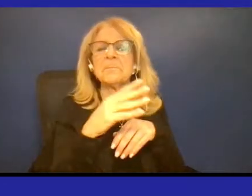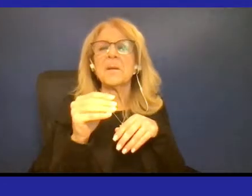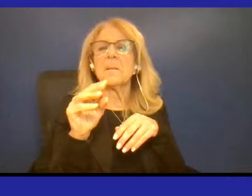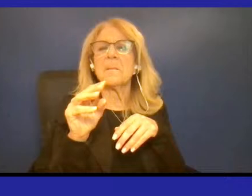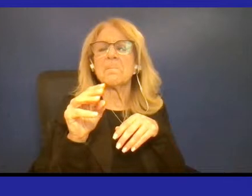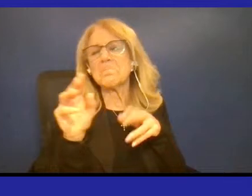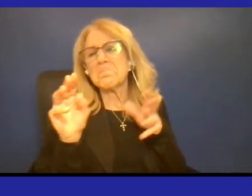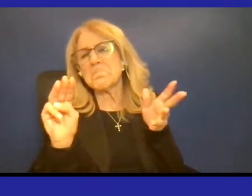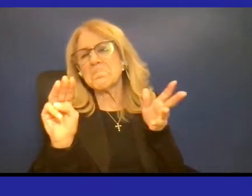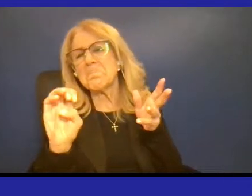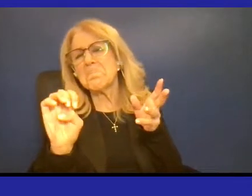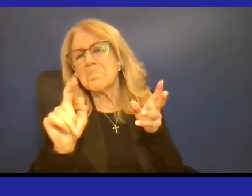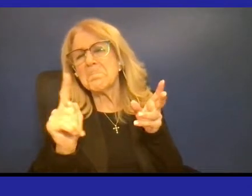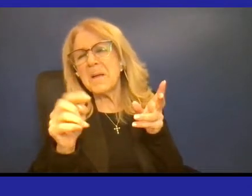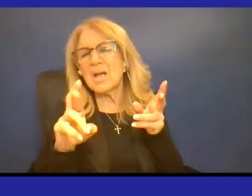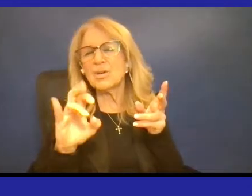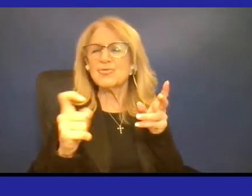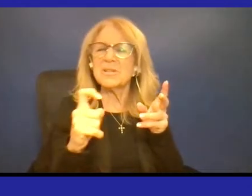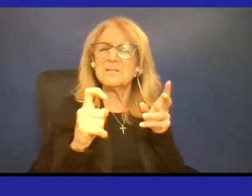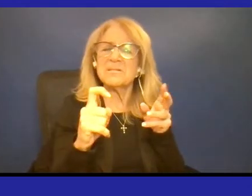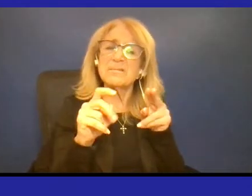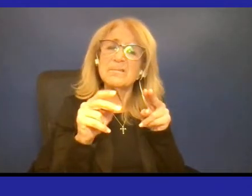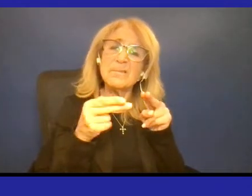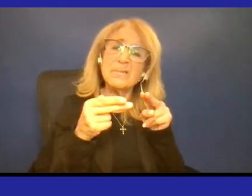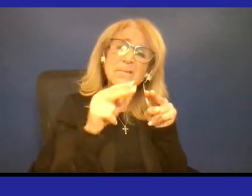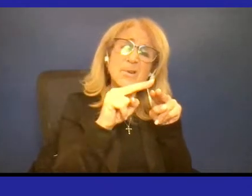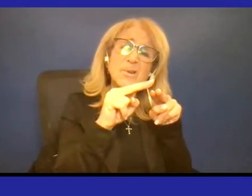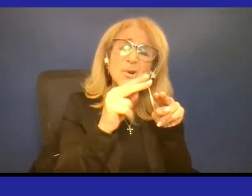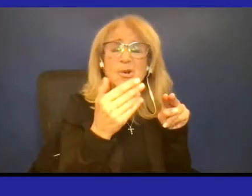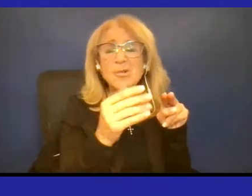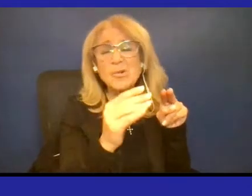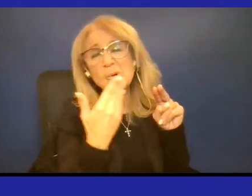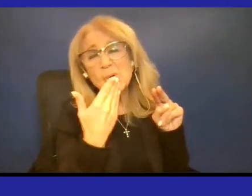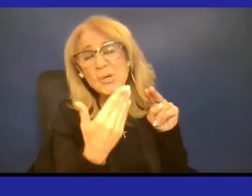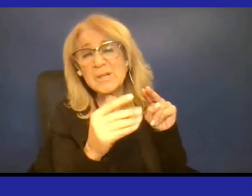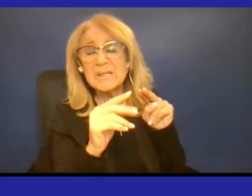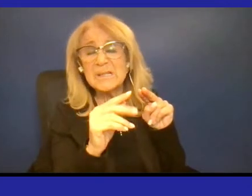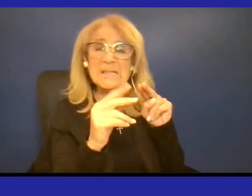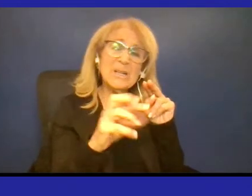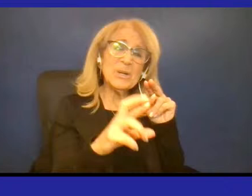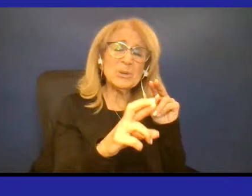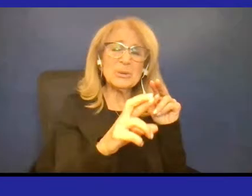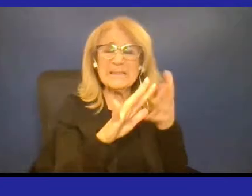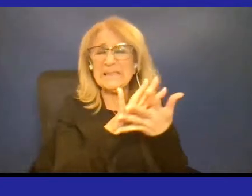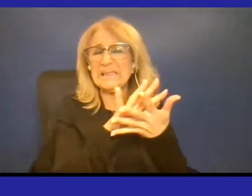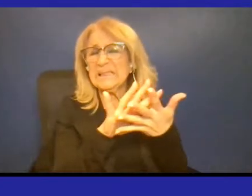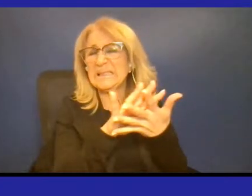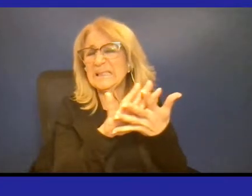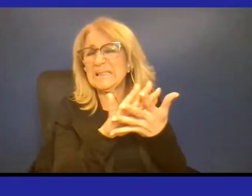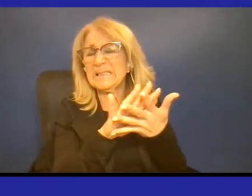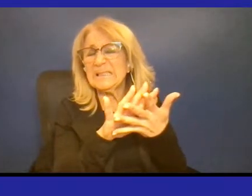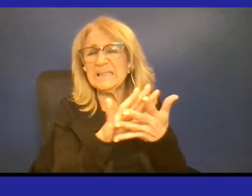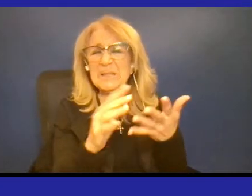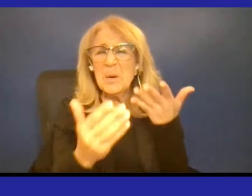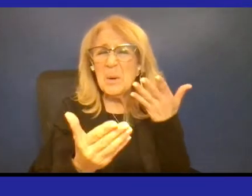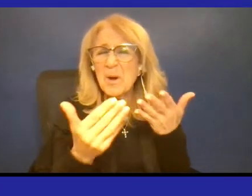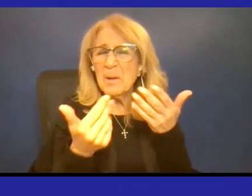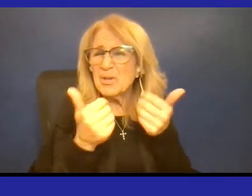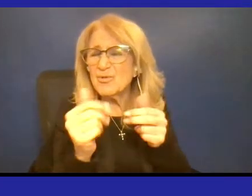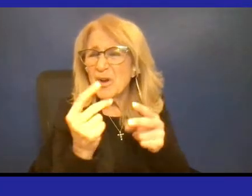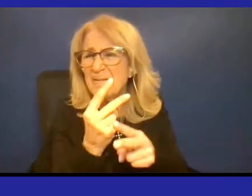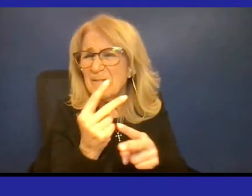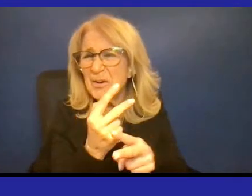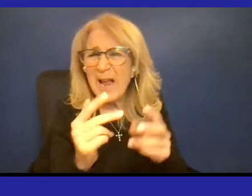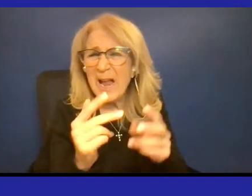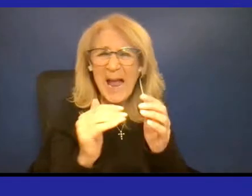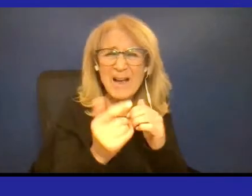like, it went up, but that could be good, or it went, like they're ambiguous, we should probably just try to figure out like how to